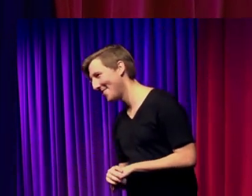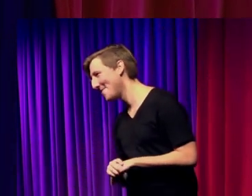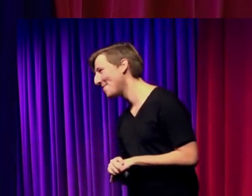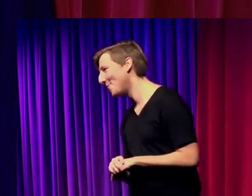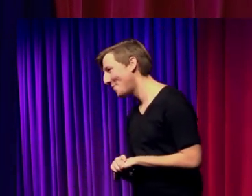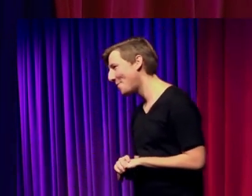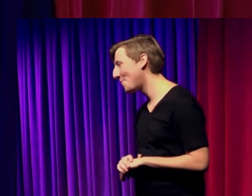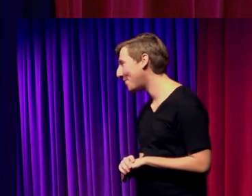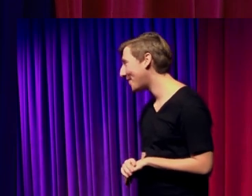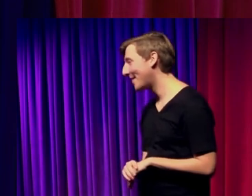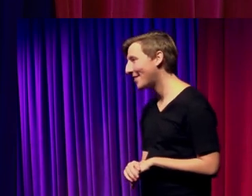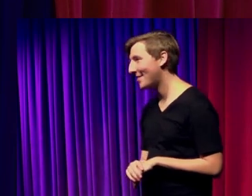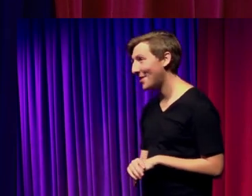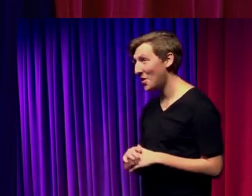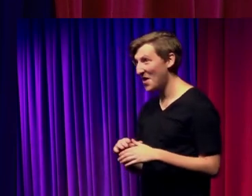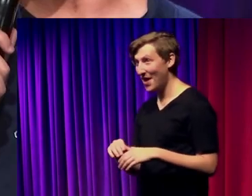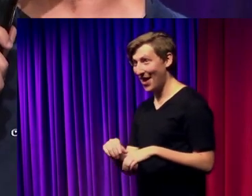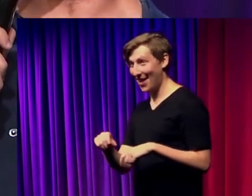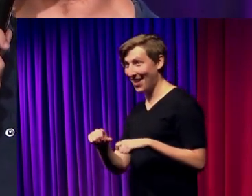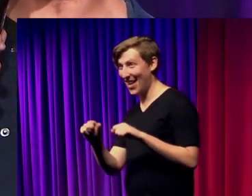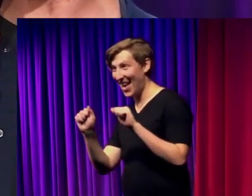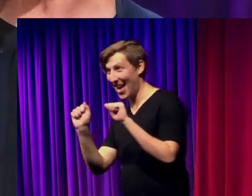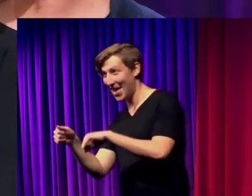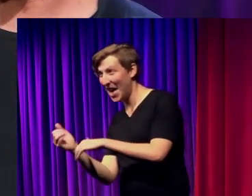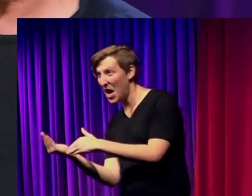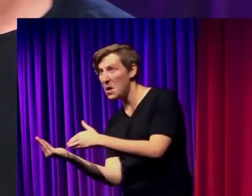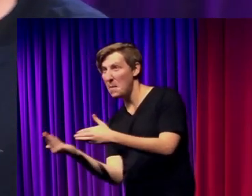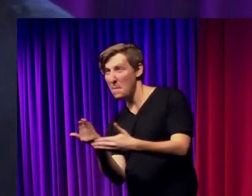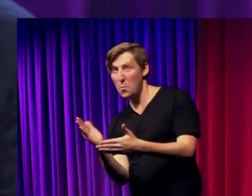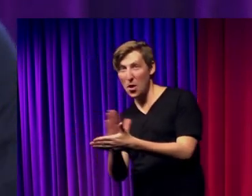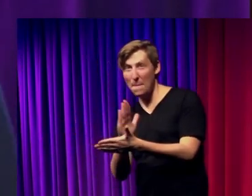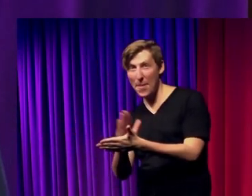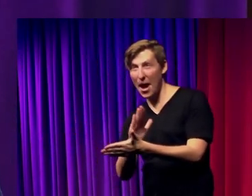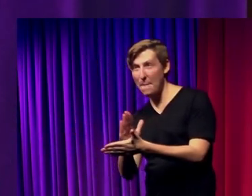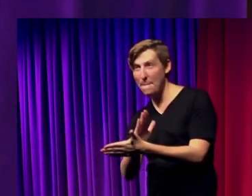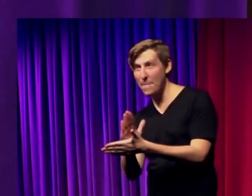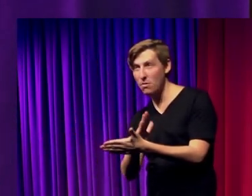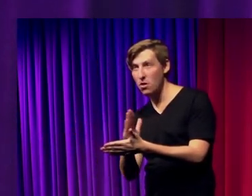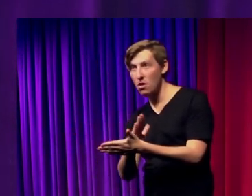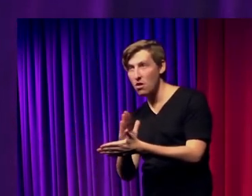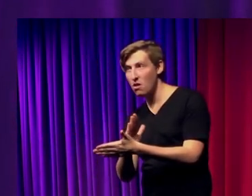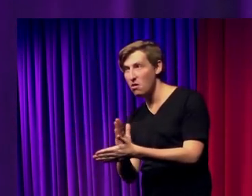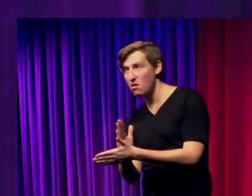Yeah, if he comes with paper, those kids are fucked.